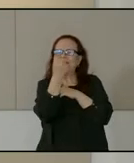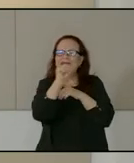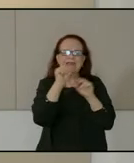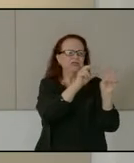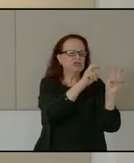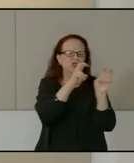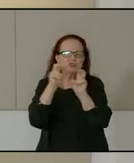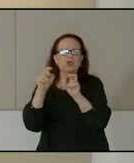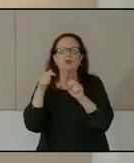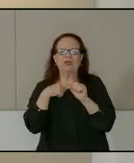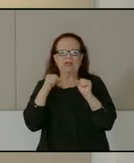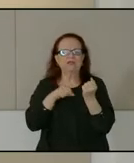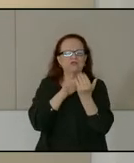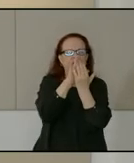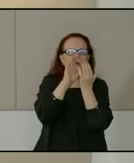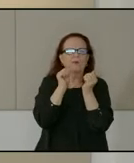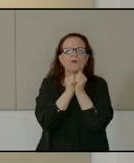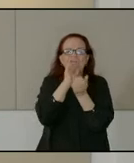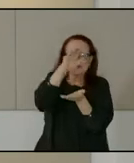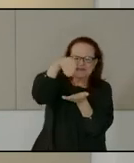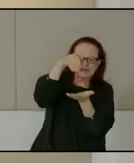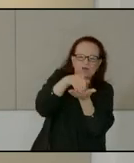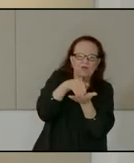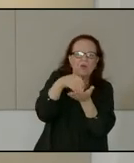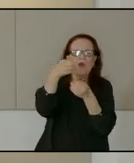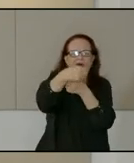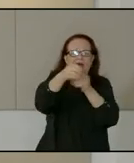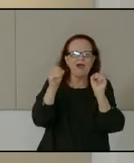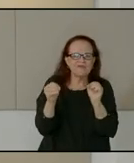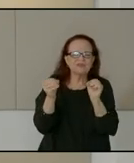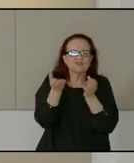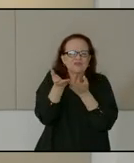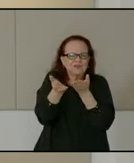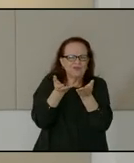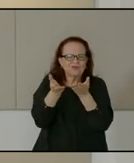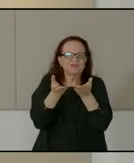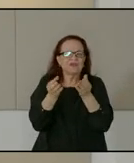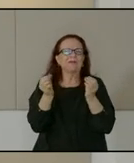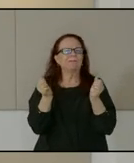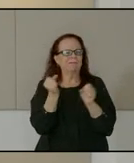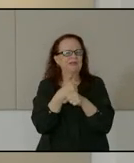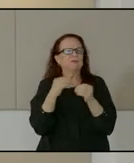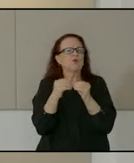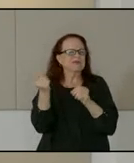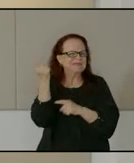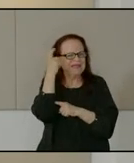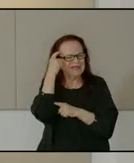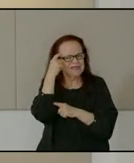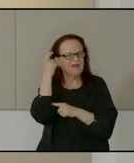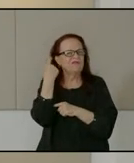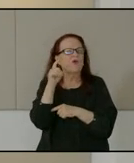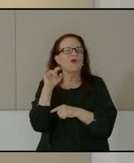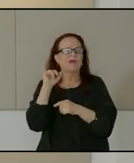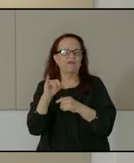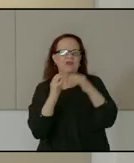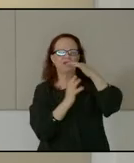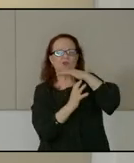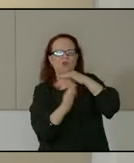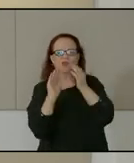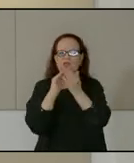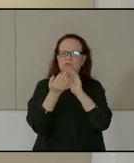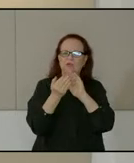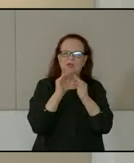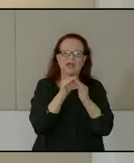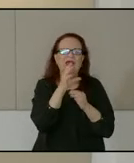through centralized services in a way that is going to make more sense for the community, more sense for the immigrant community, and really amplify